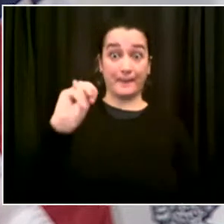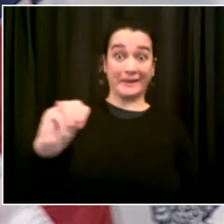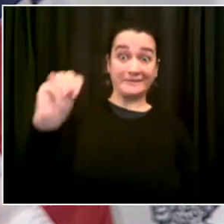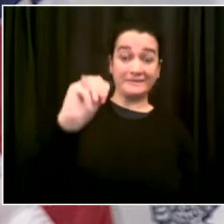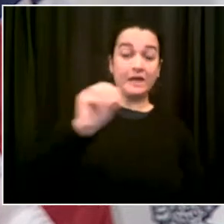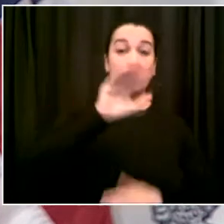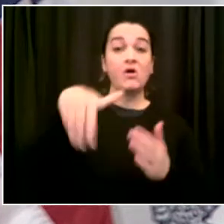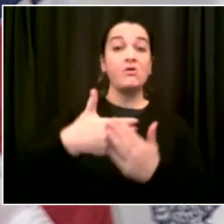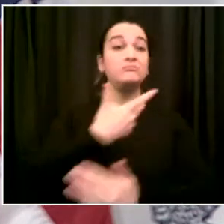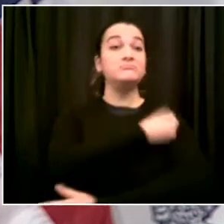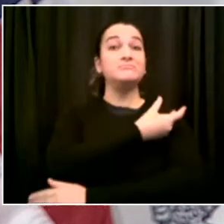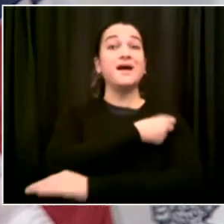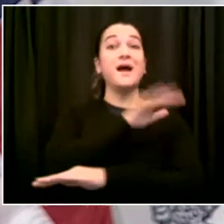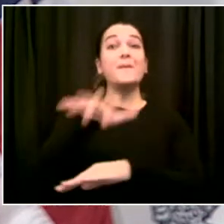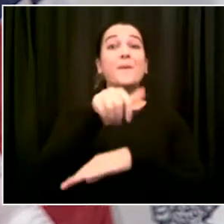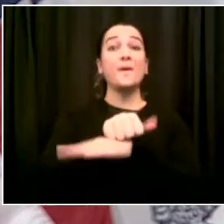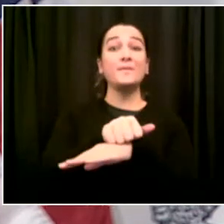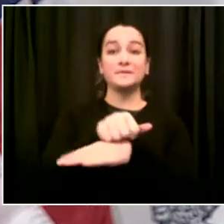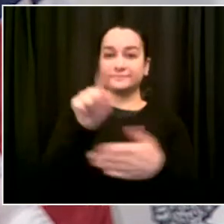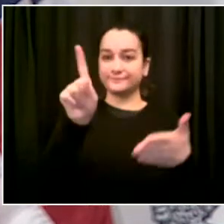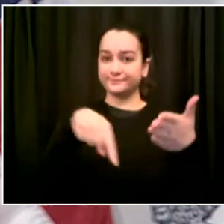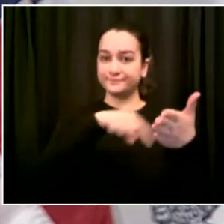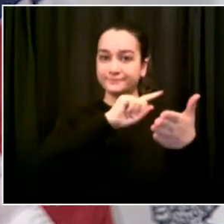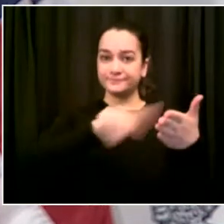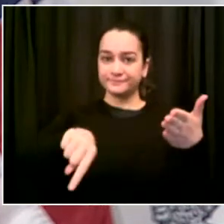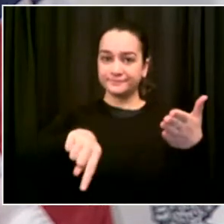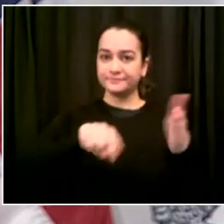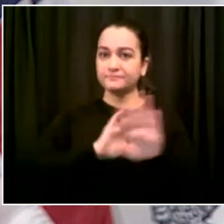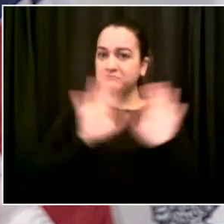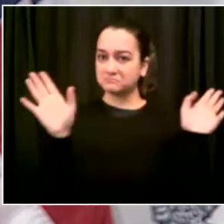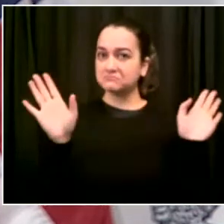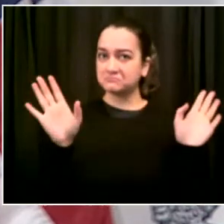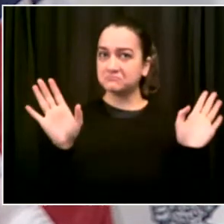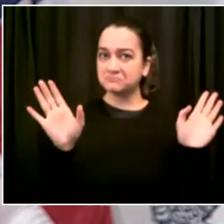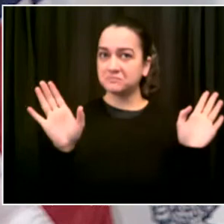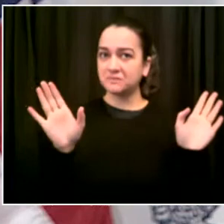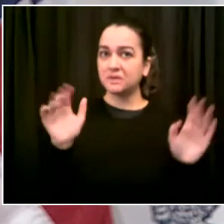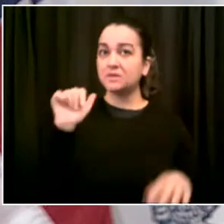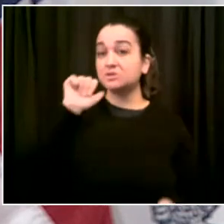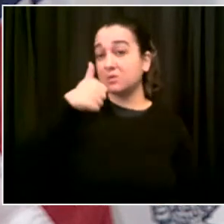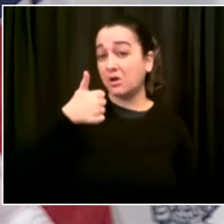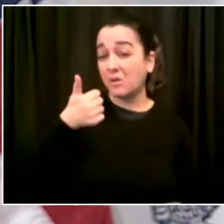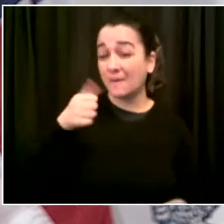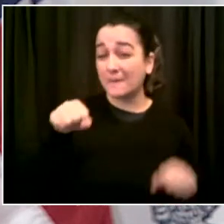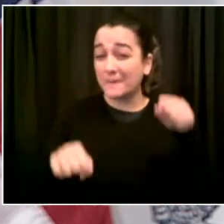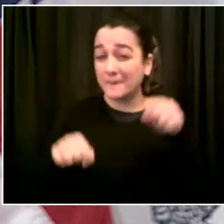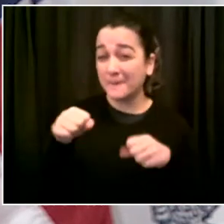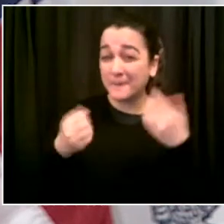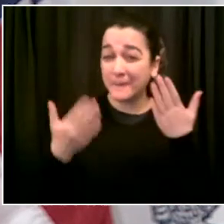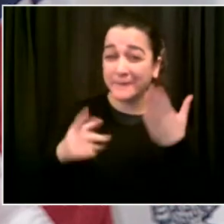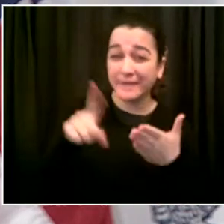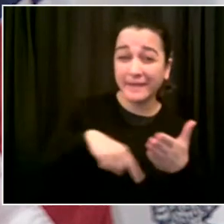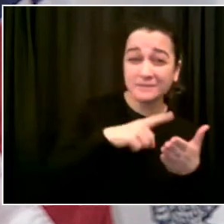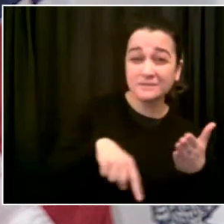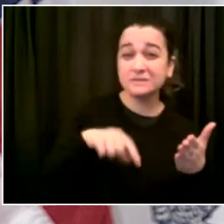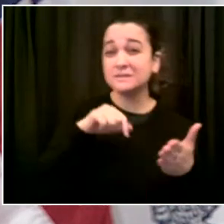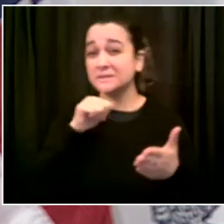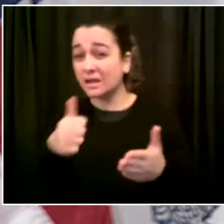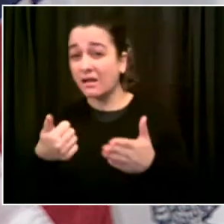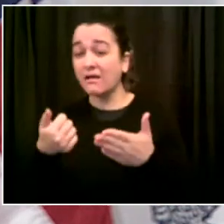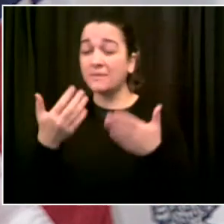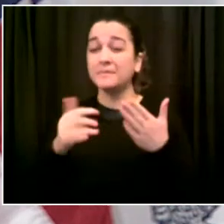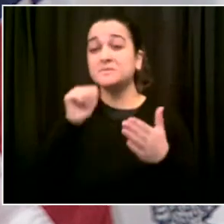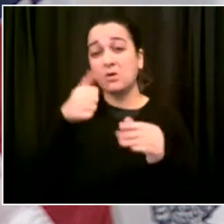difficult. It'll be icy, it'll be treacherous. We do not want seniors, especially out in those conditions. So we're going to have